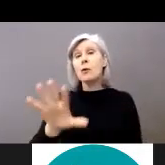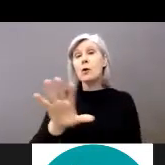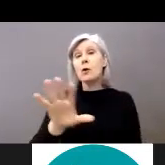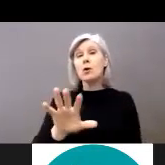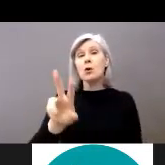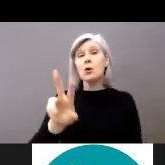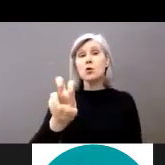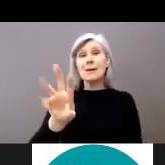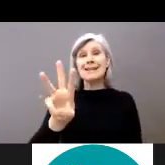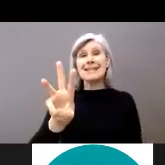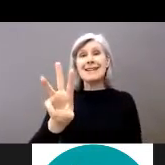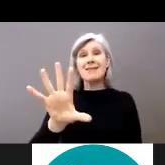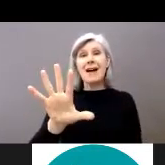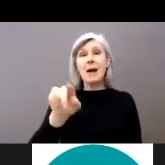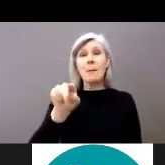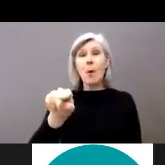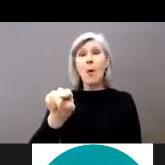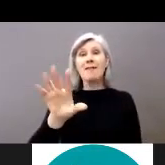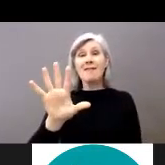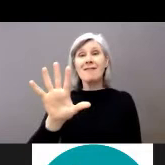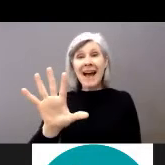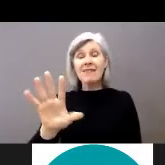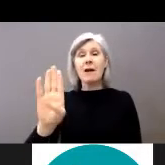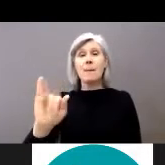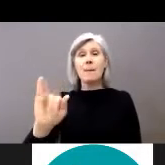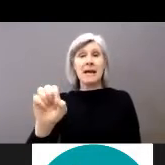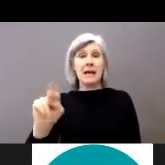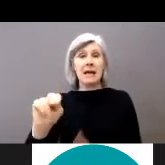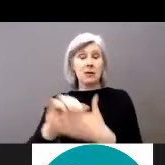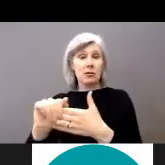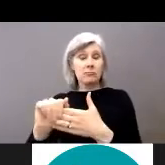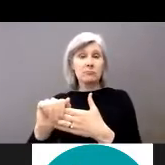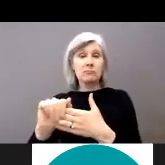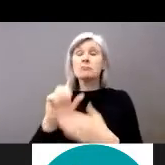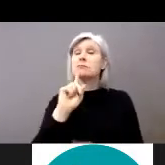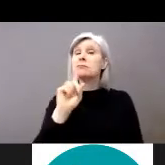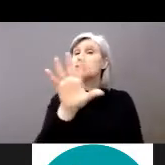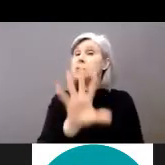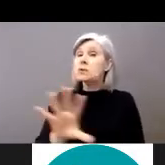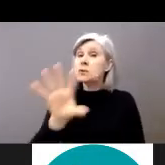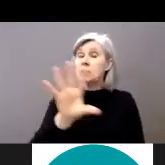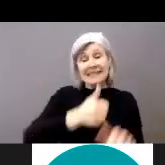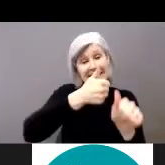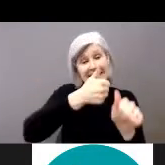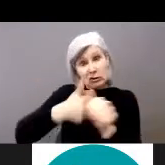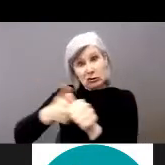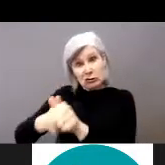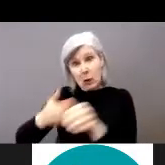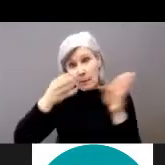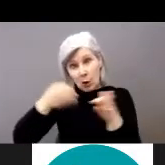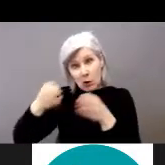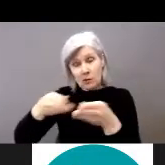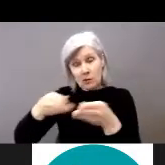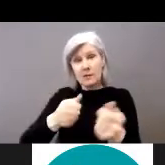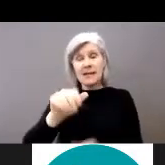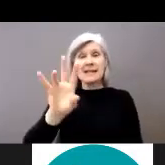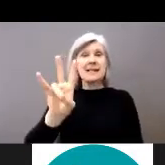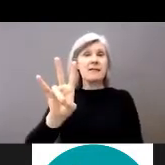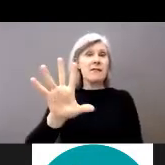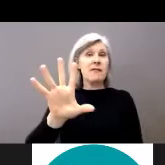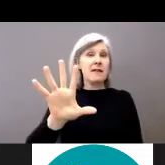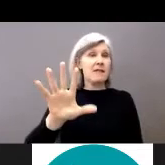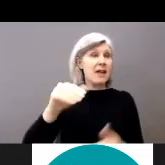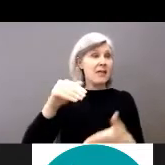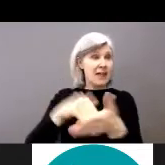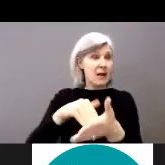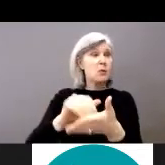$265.5 billion, which amounts to over $7,000 per person, and that's 11.5% of